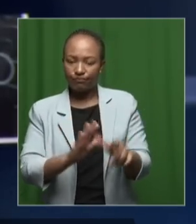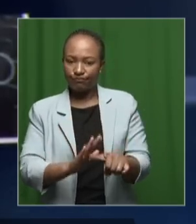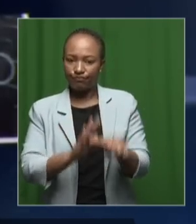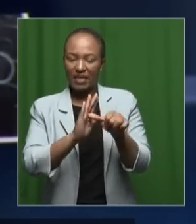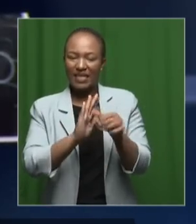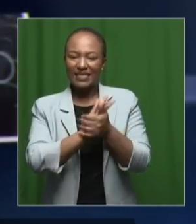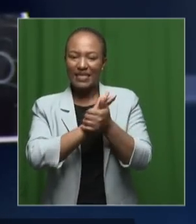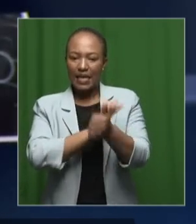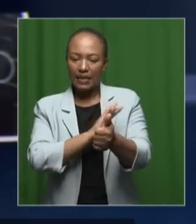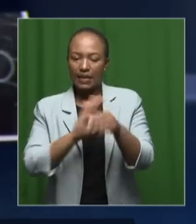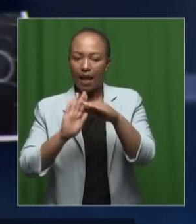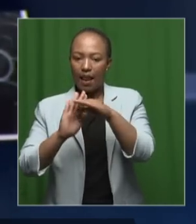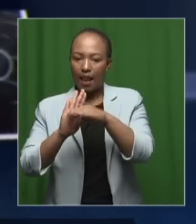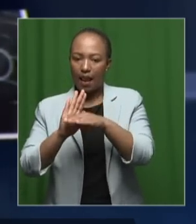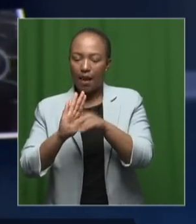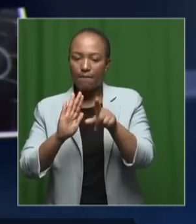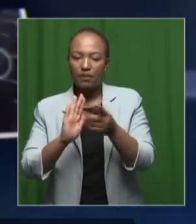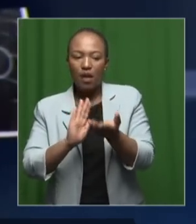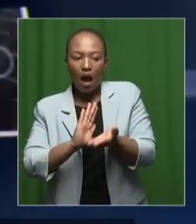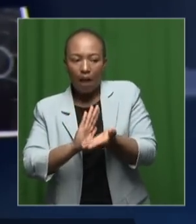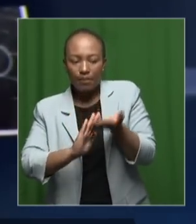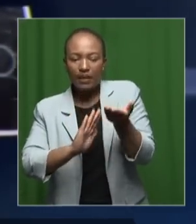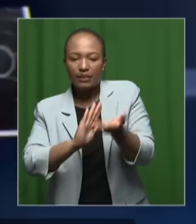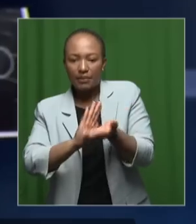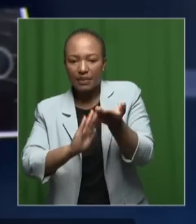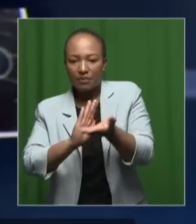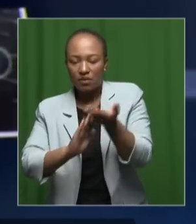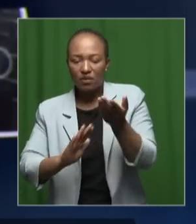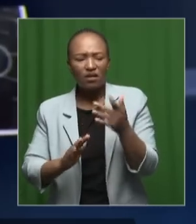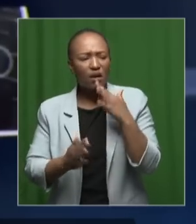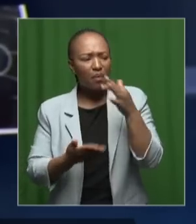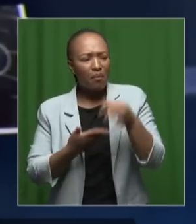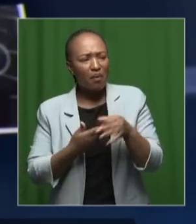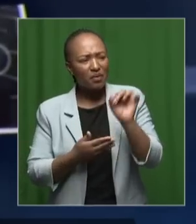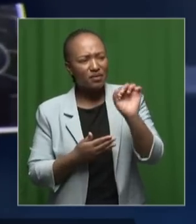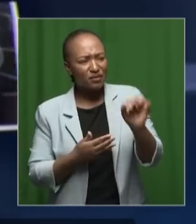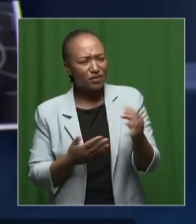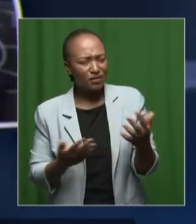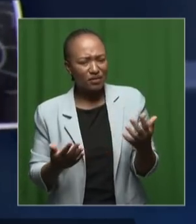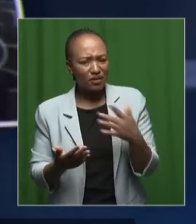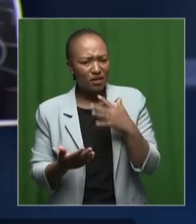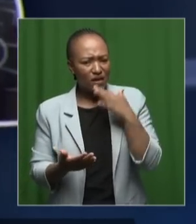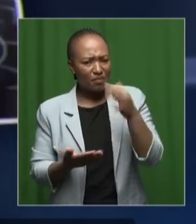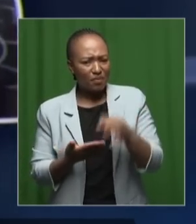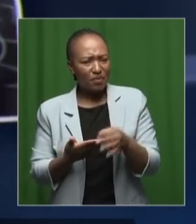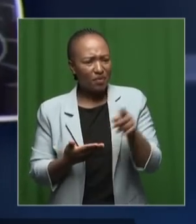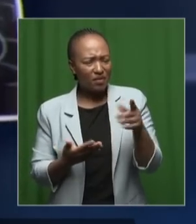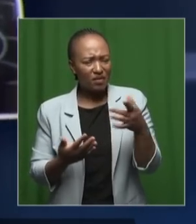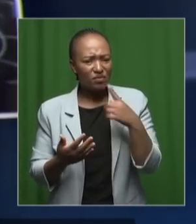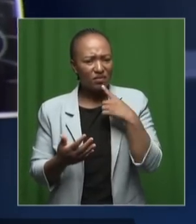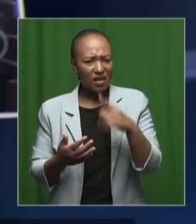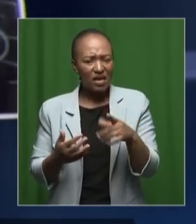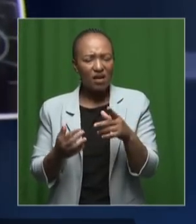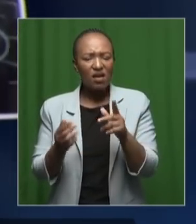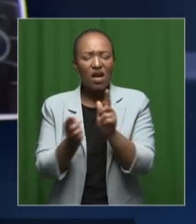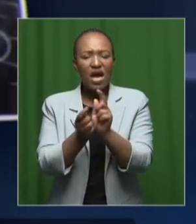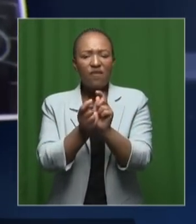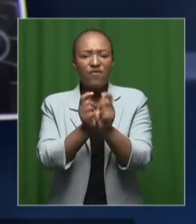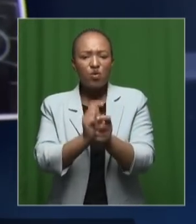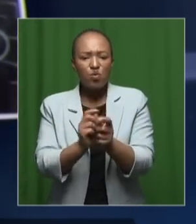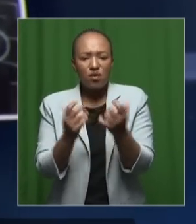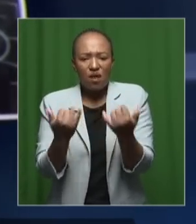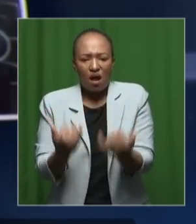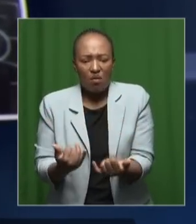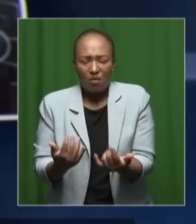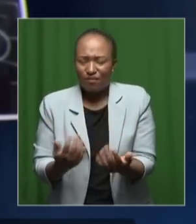updated regularly. Not what they are proposing. They are proposing that, that they're going to review it now and then they'll review it.